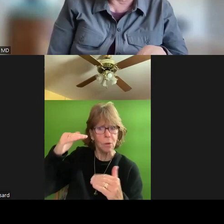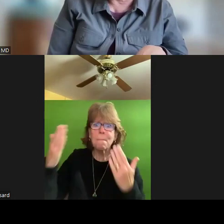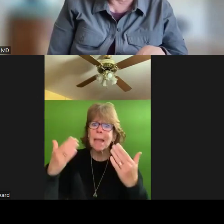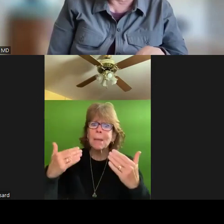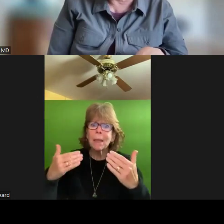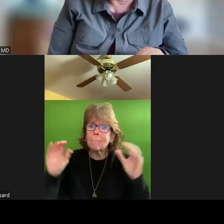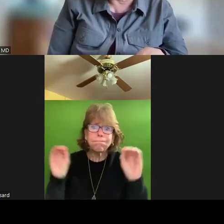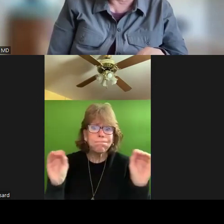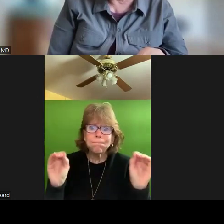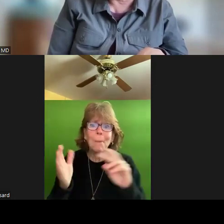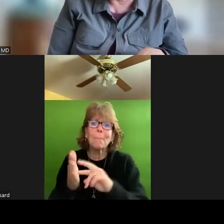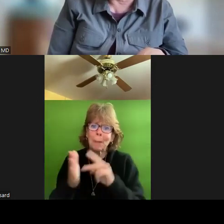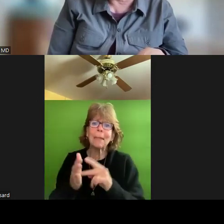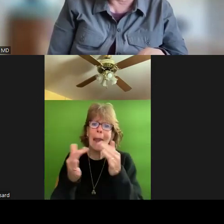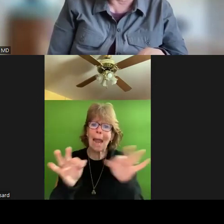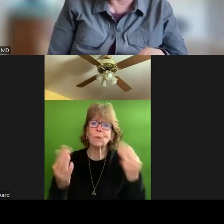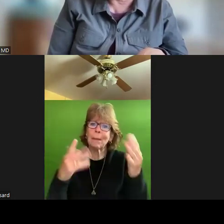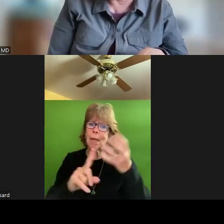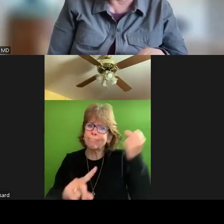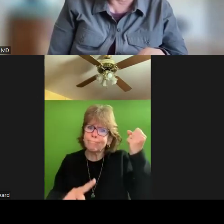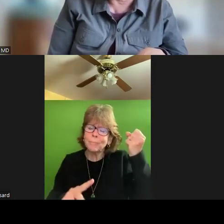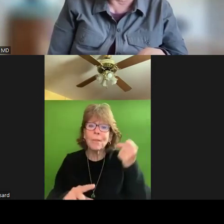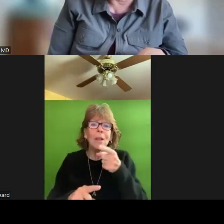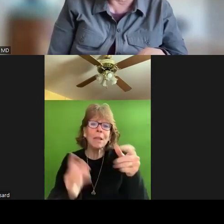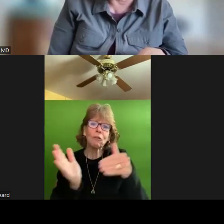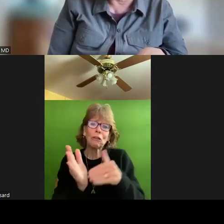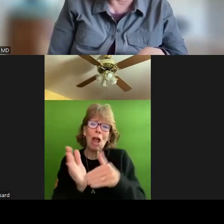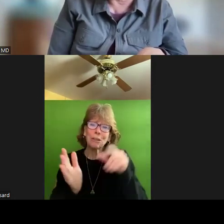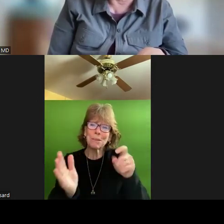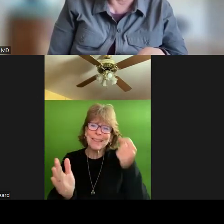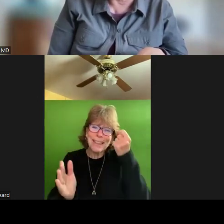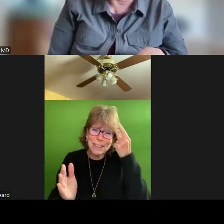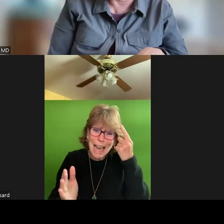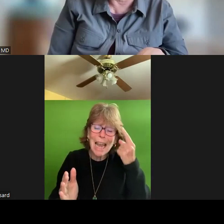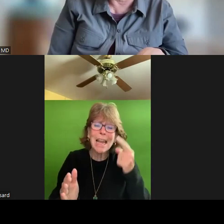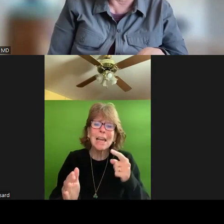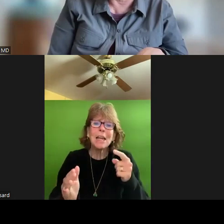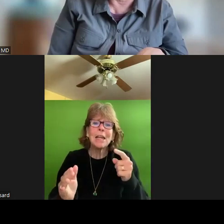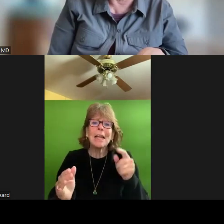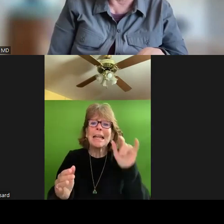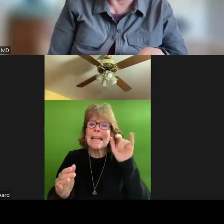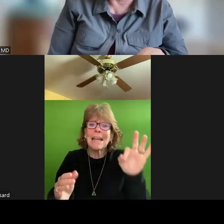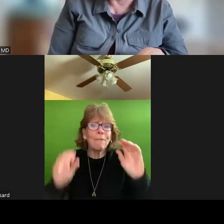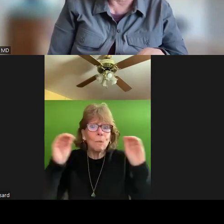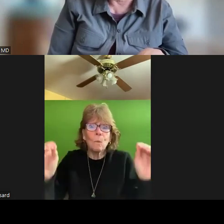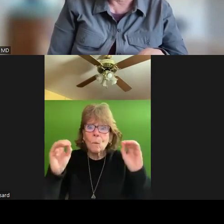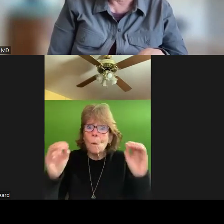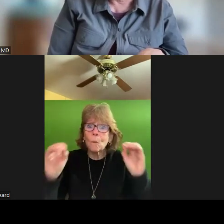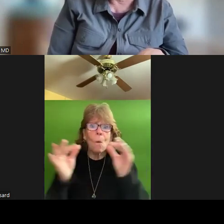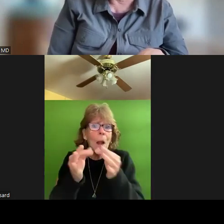Practitioners should understand that language deprivation begins in infancy and can continue during early